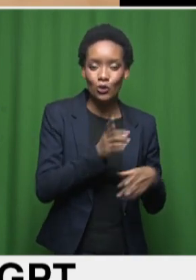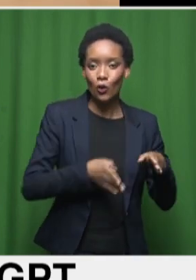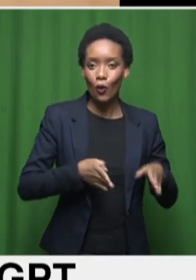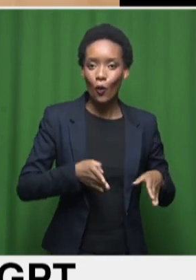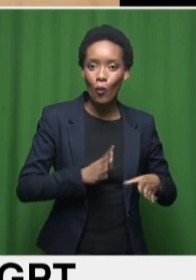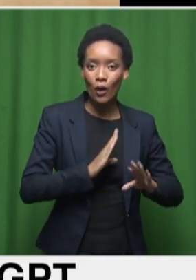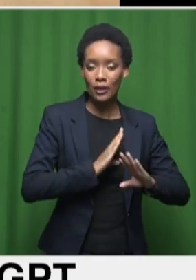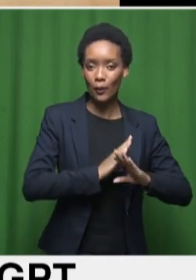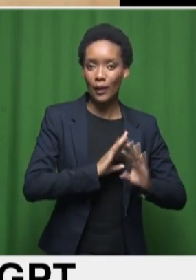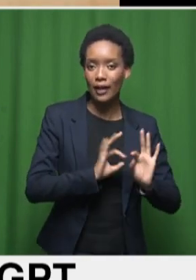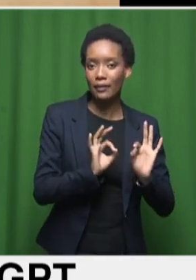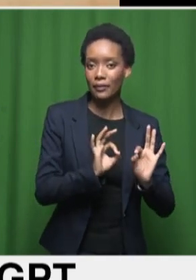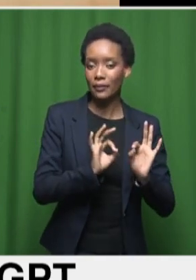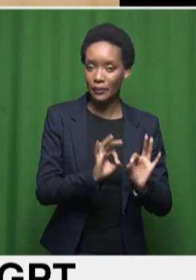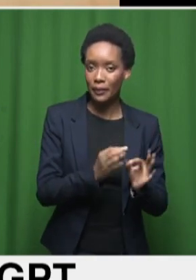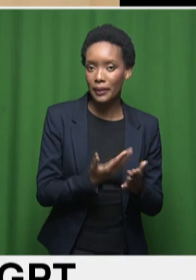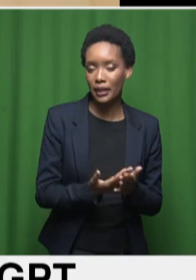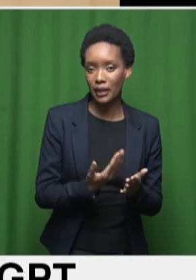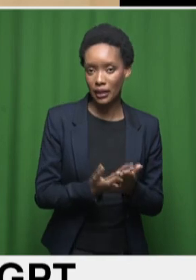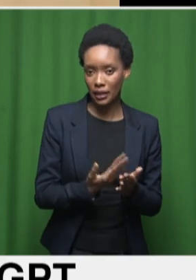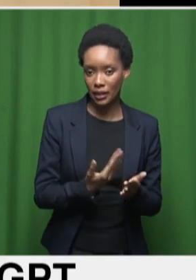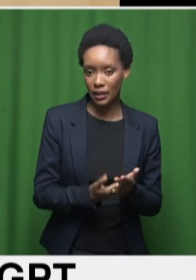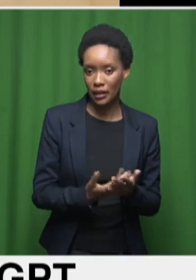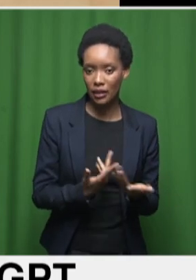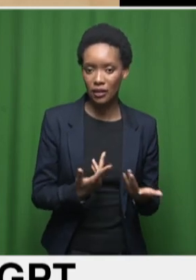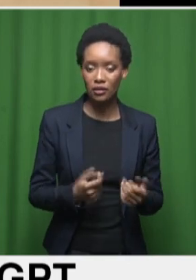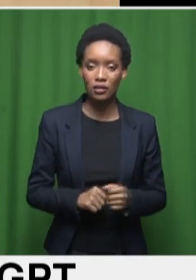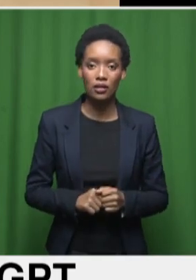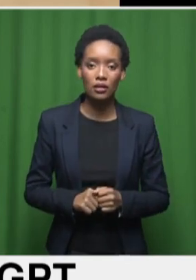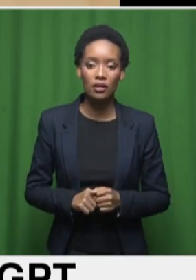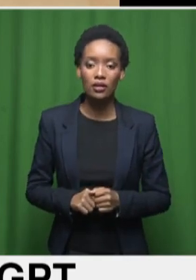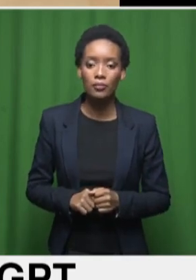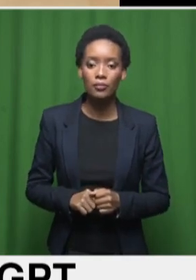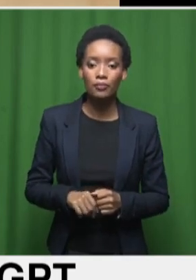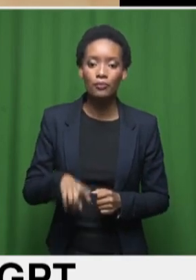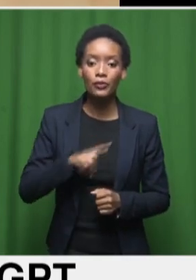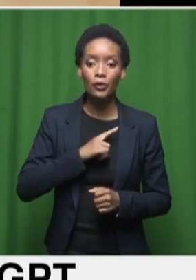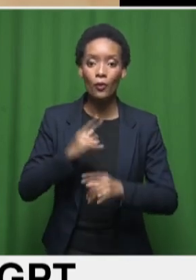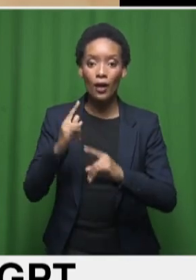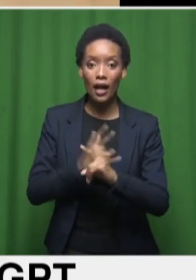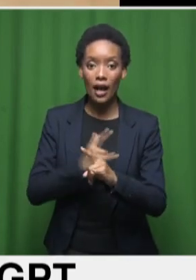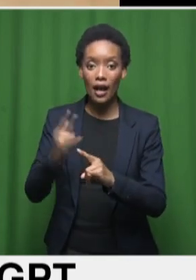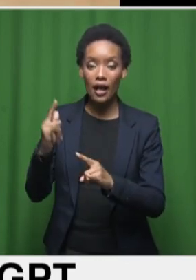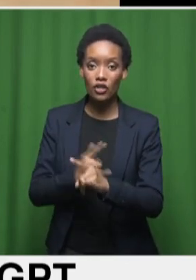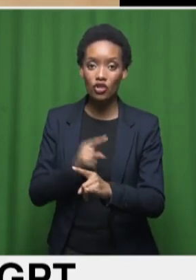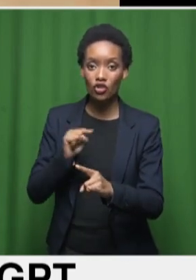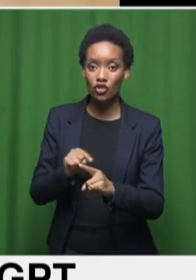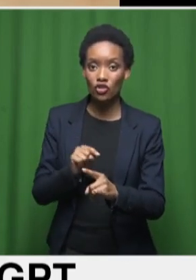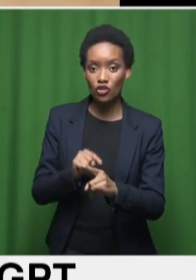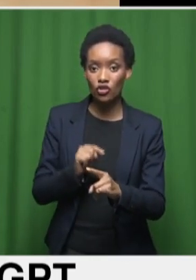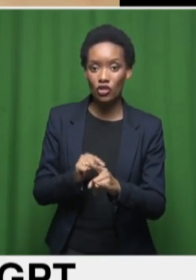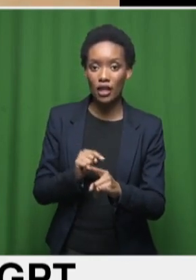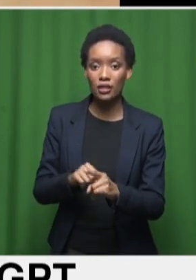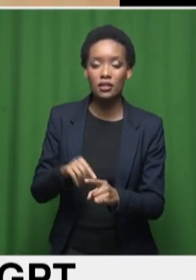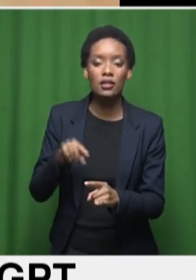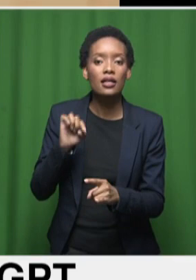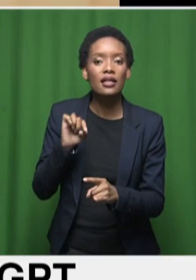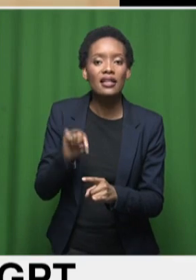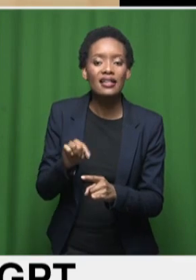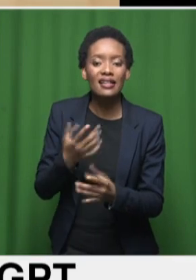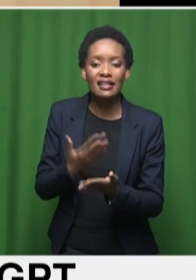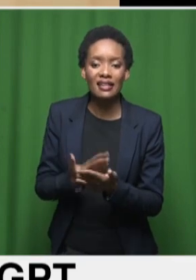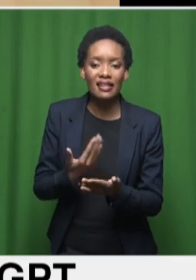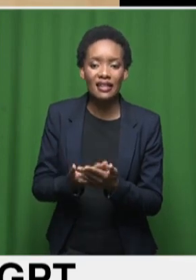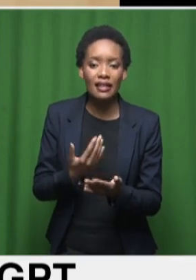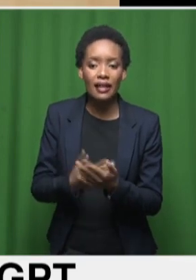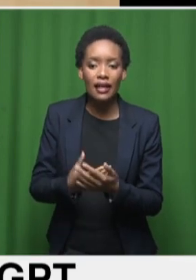exercises or how to social engineer people, because this chatbot can social engineer you. When I mean social engineer, it means it can